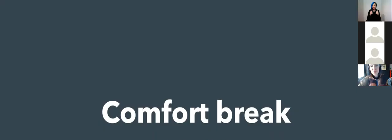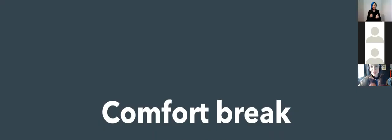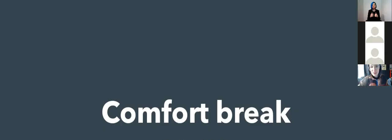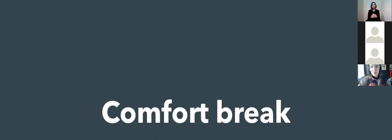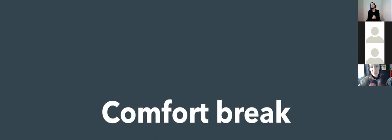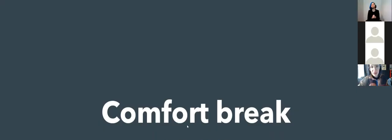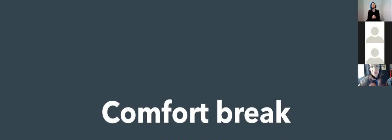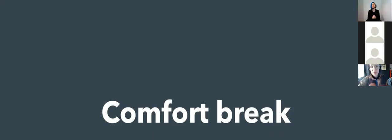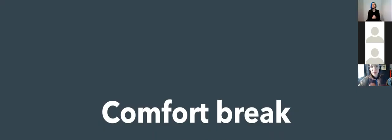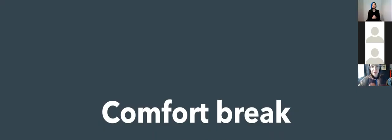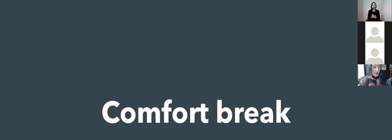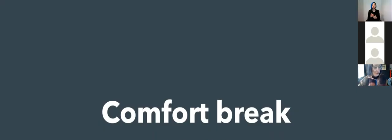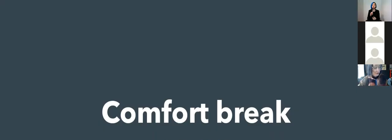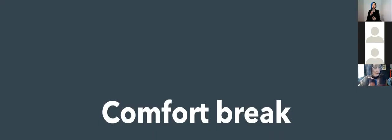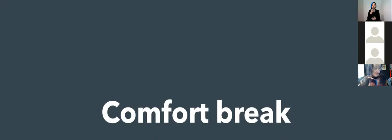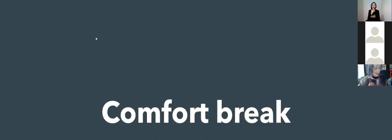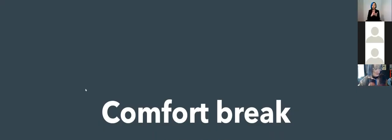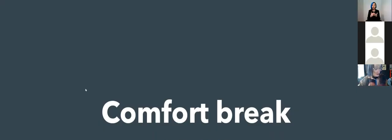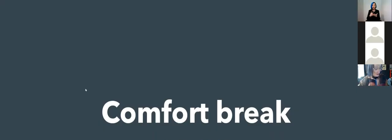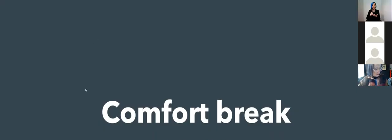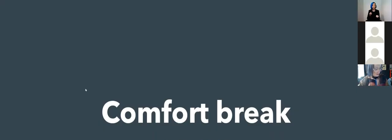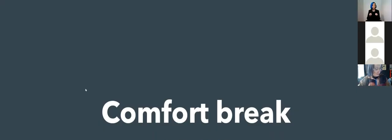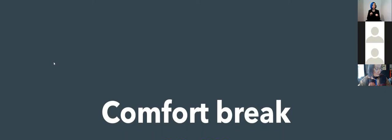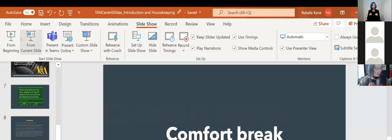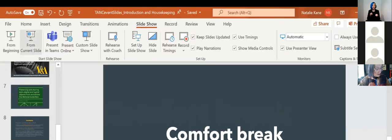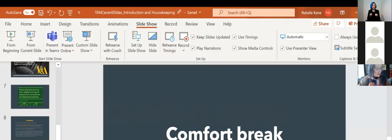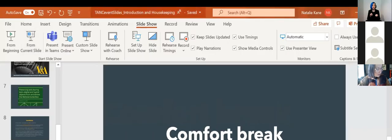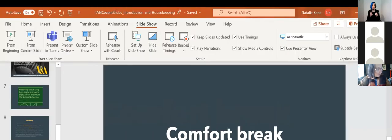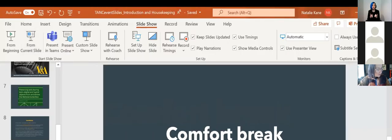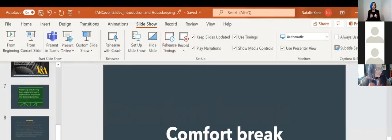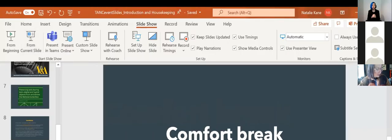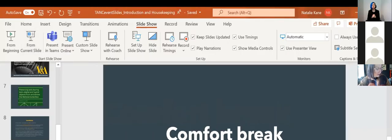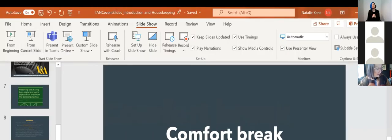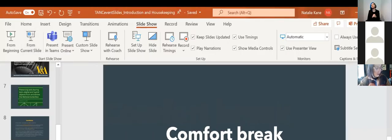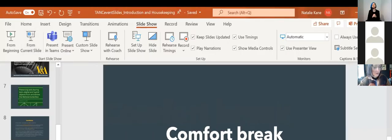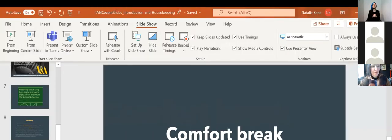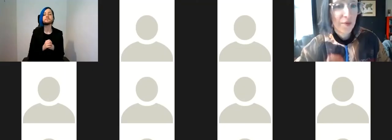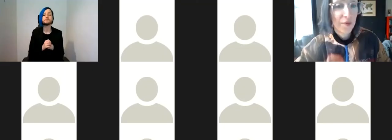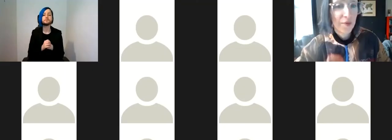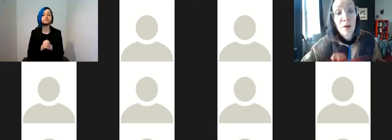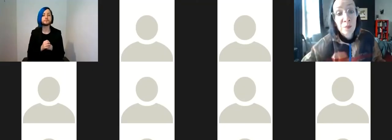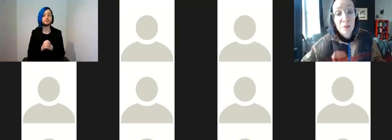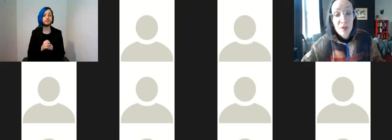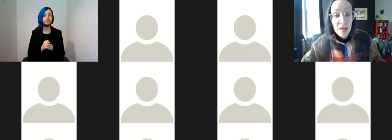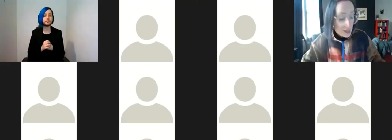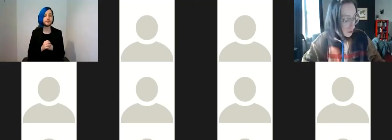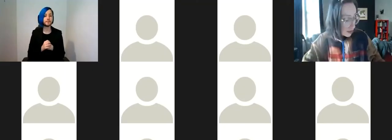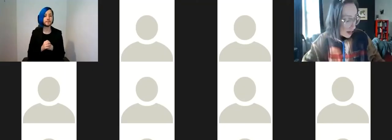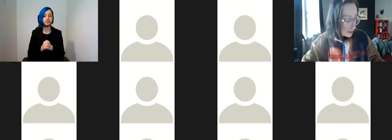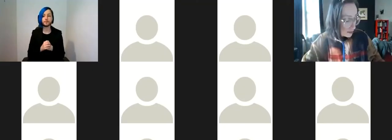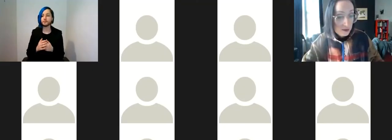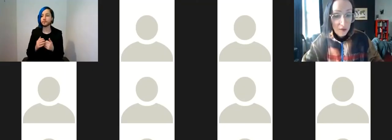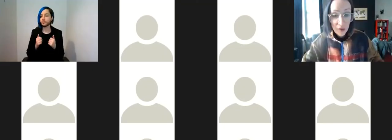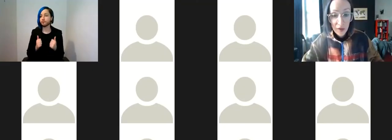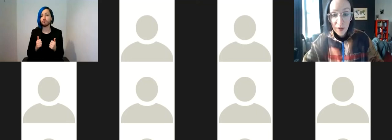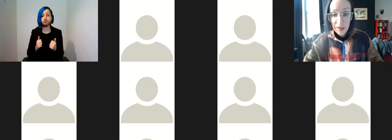And to moderate this second part of the of the symposium and I guess we